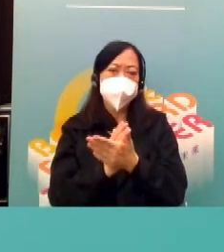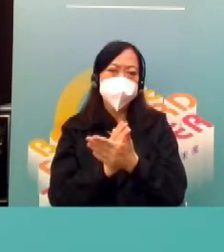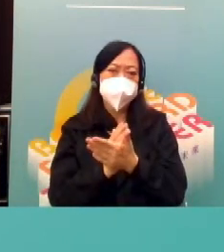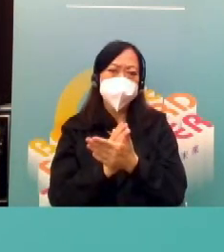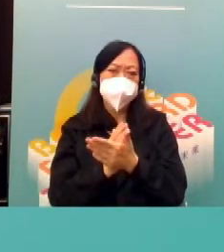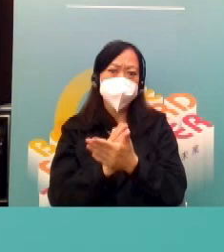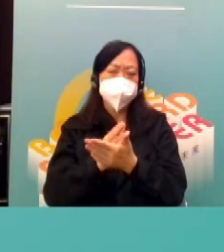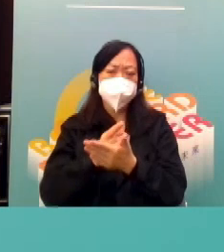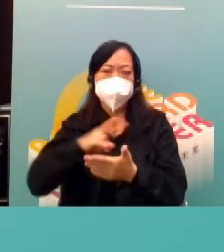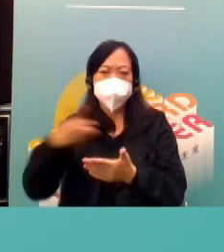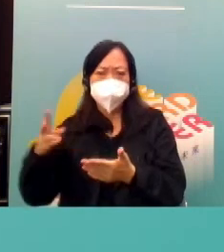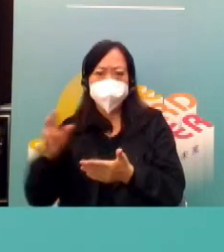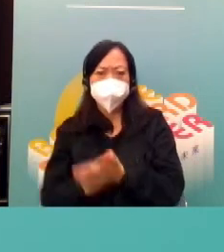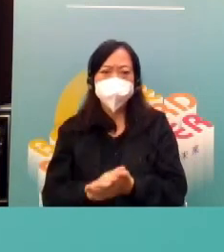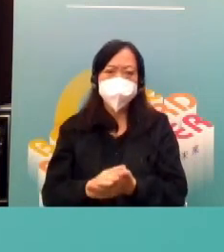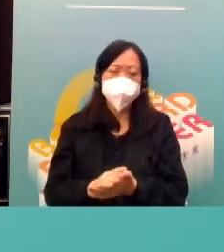a